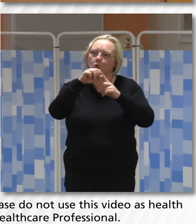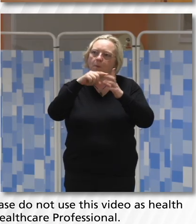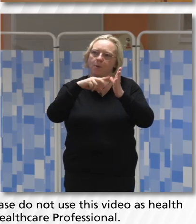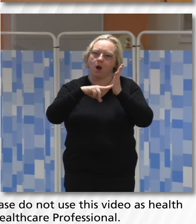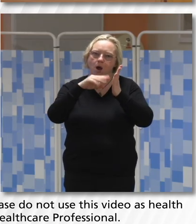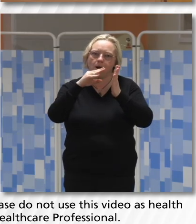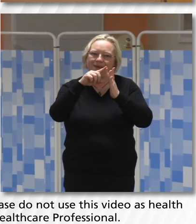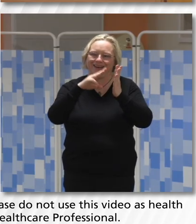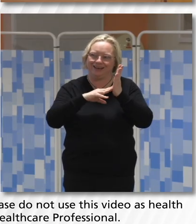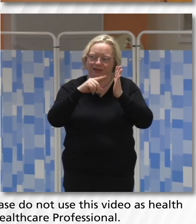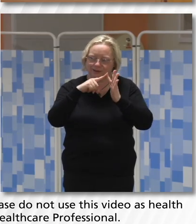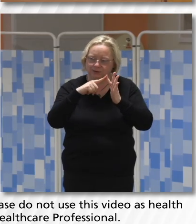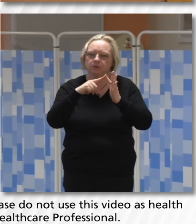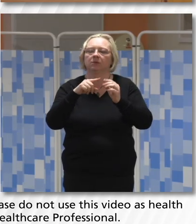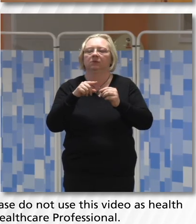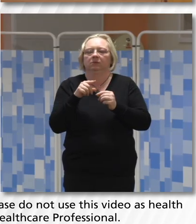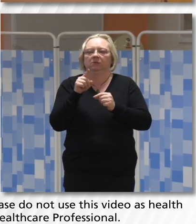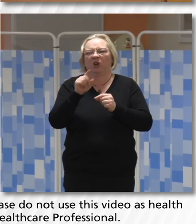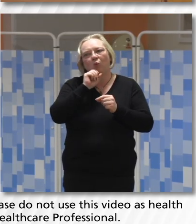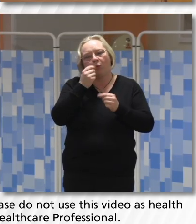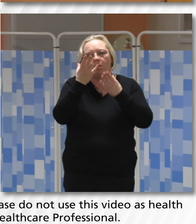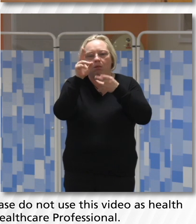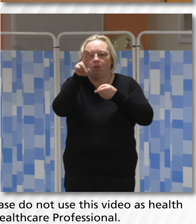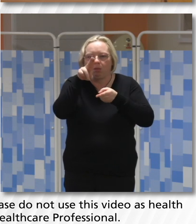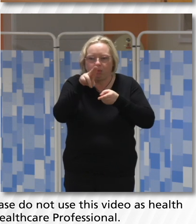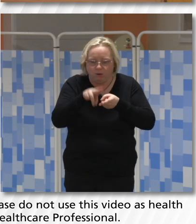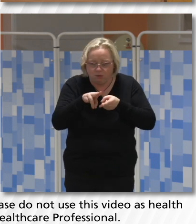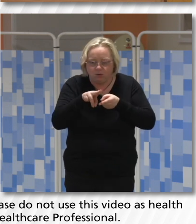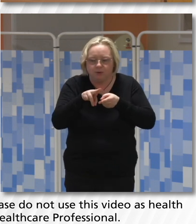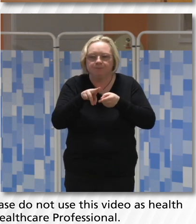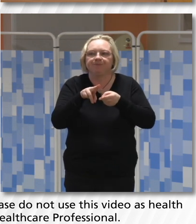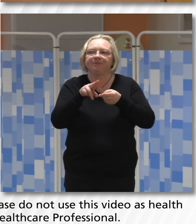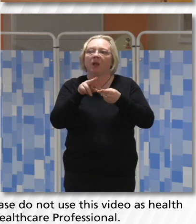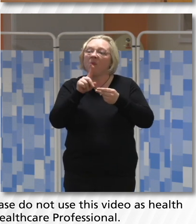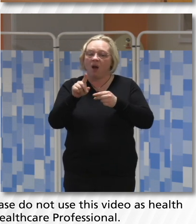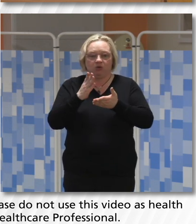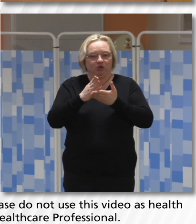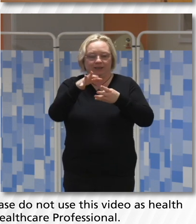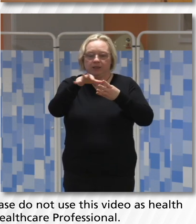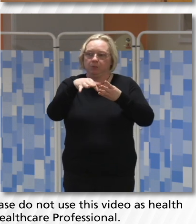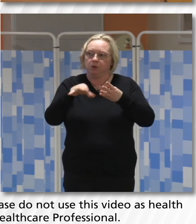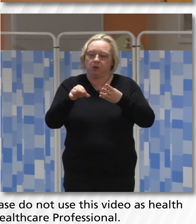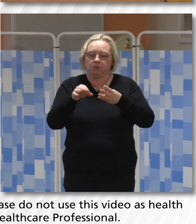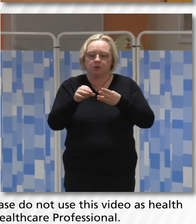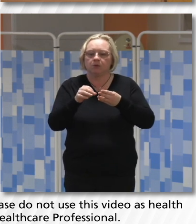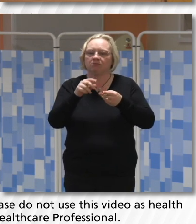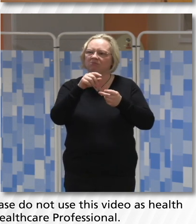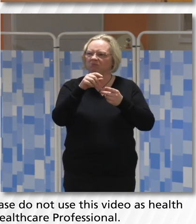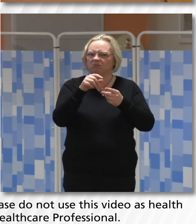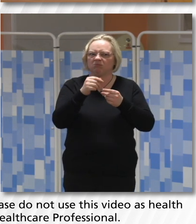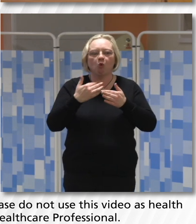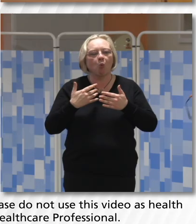first physical symptoms of Parkinson's until you've lost more than 50% of that chemical, probably more